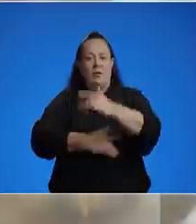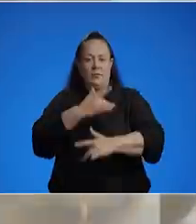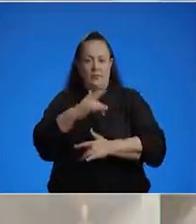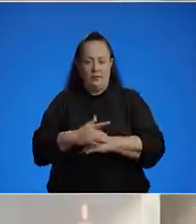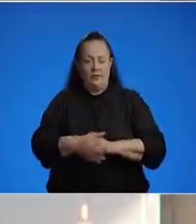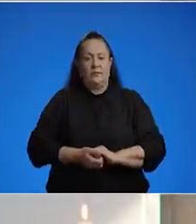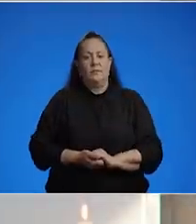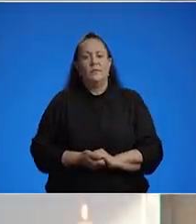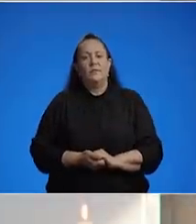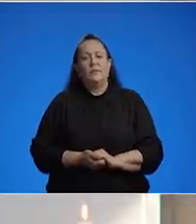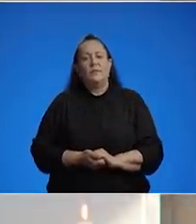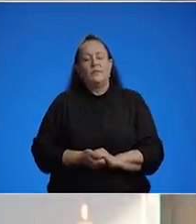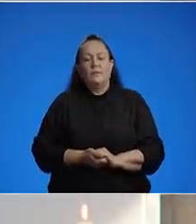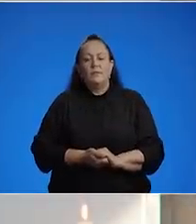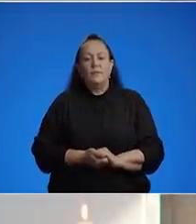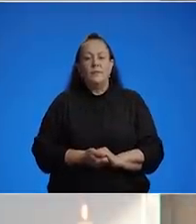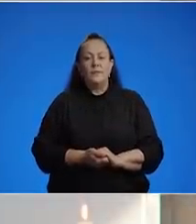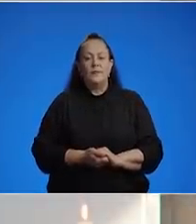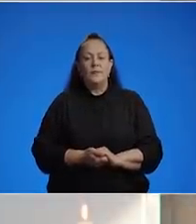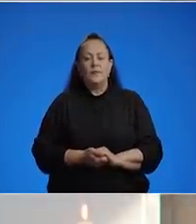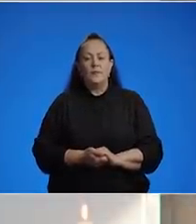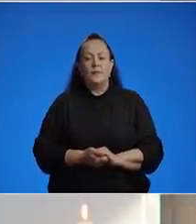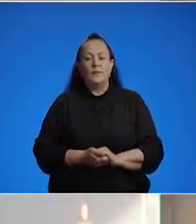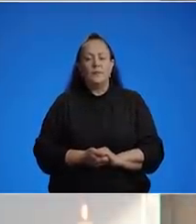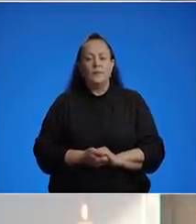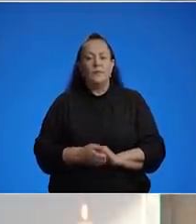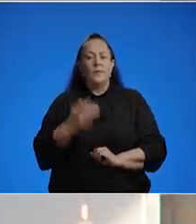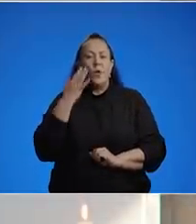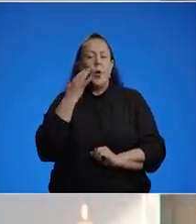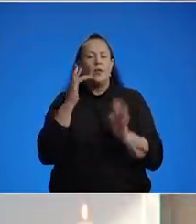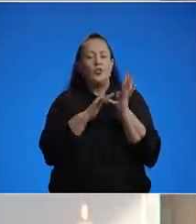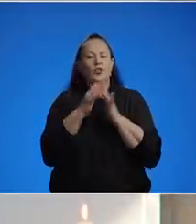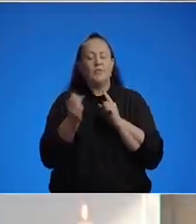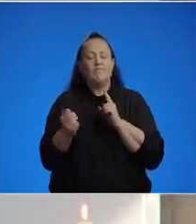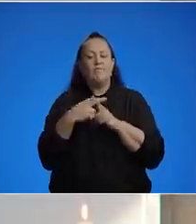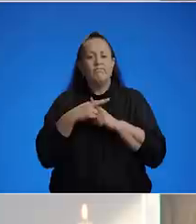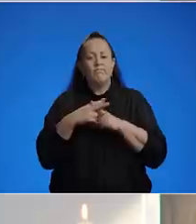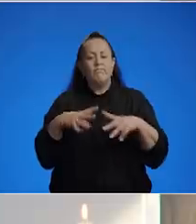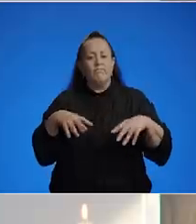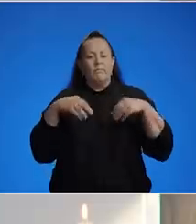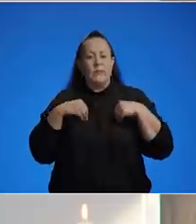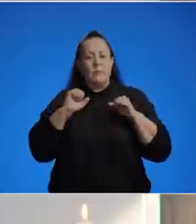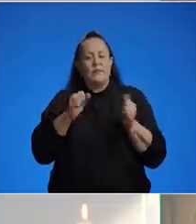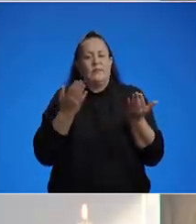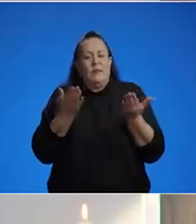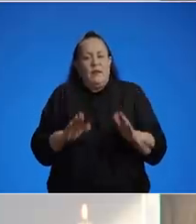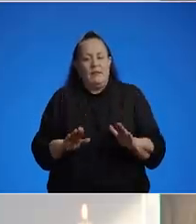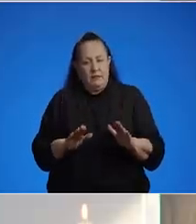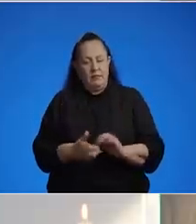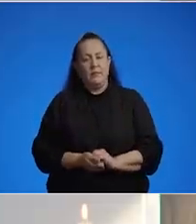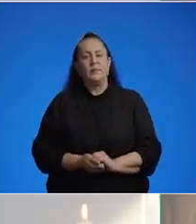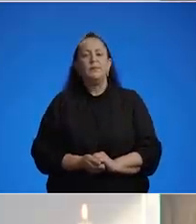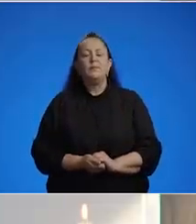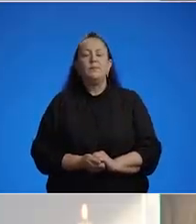Jesus Christ. At the time he was betrayed And entered willingly into his passion,